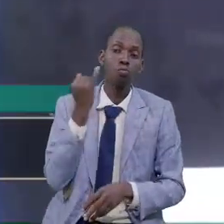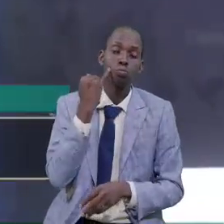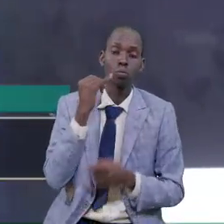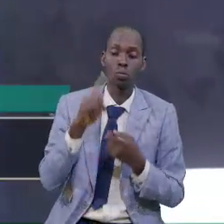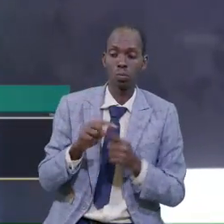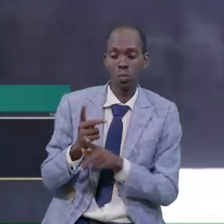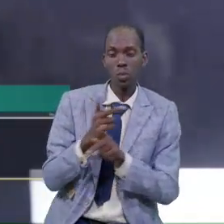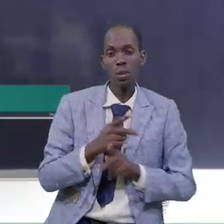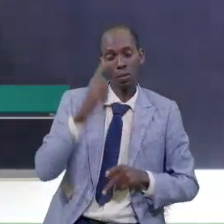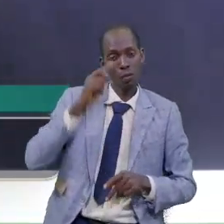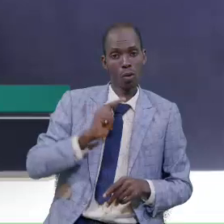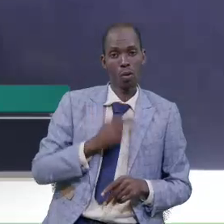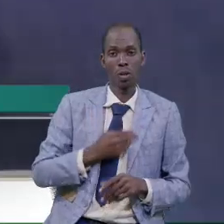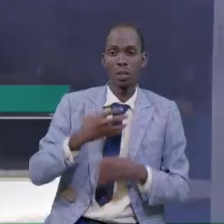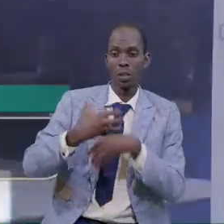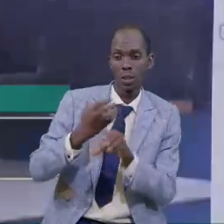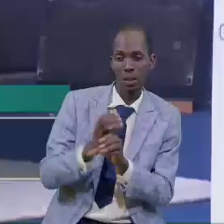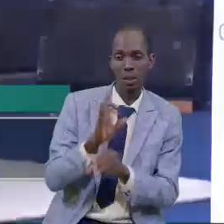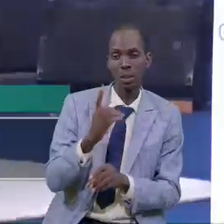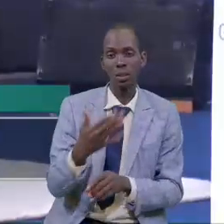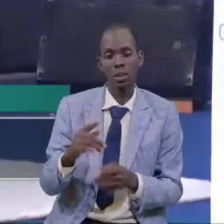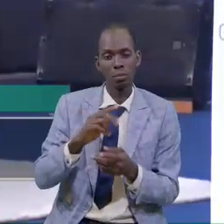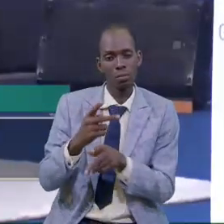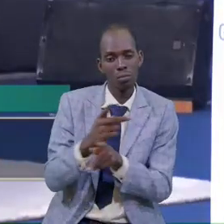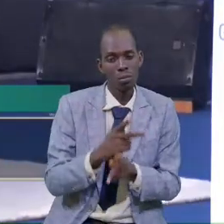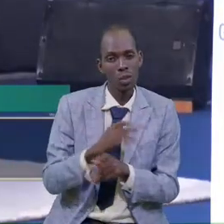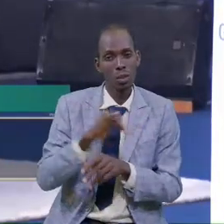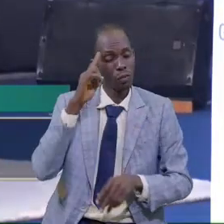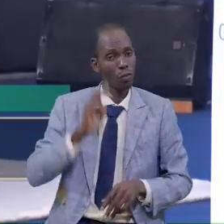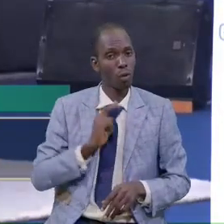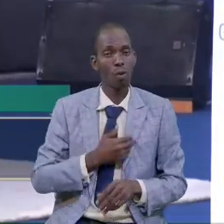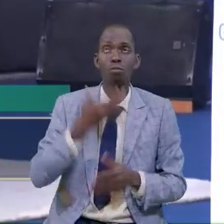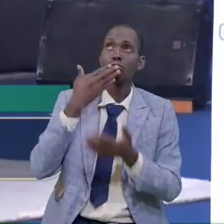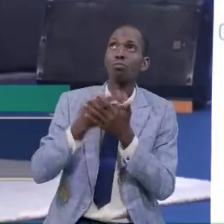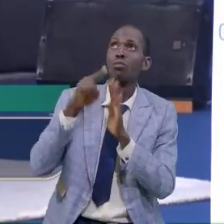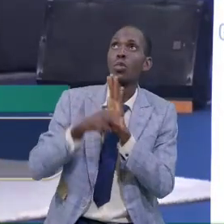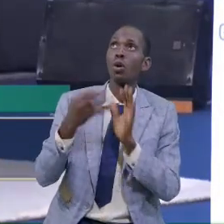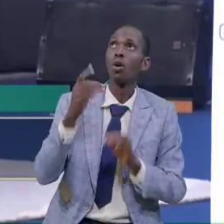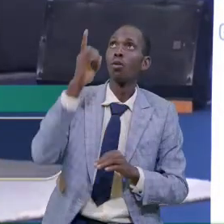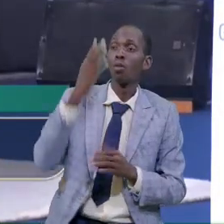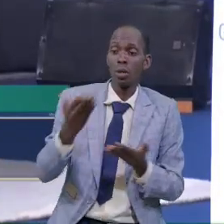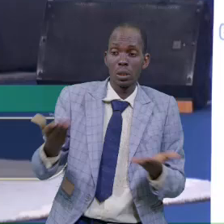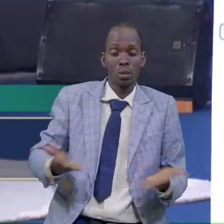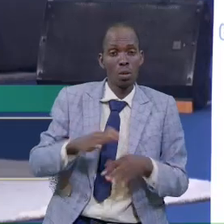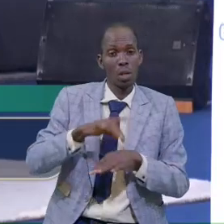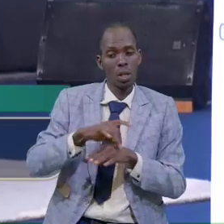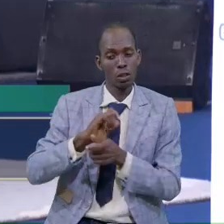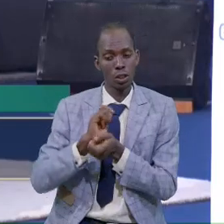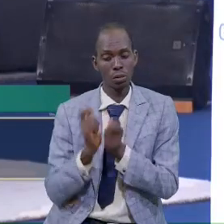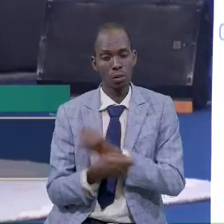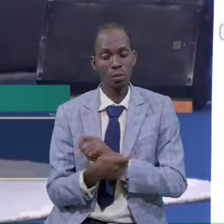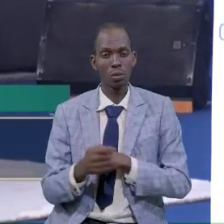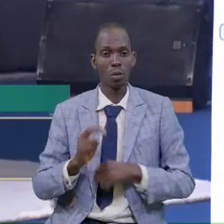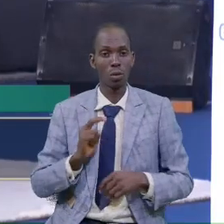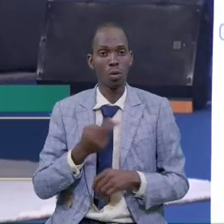us, instead of the goodness of God here on earth caring for us, we've turned around to the